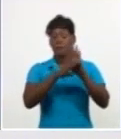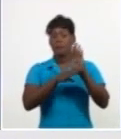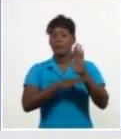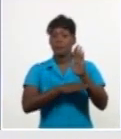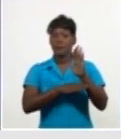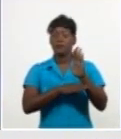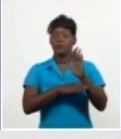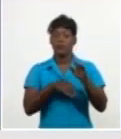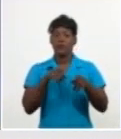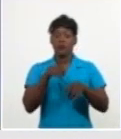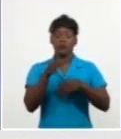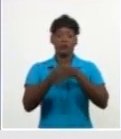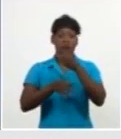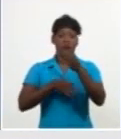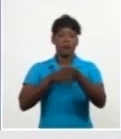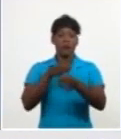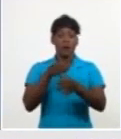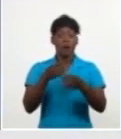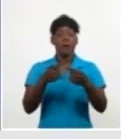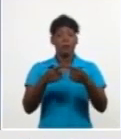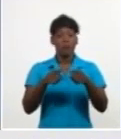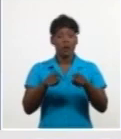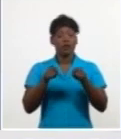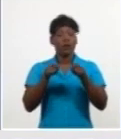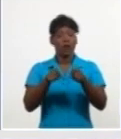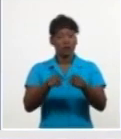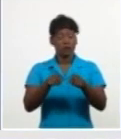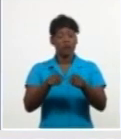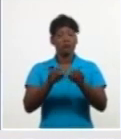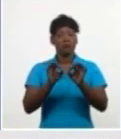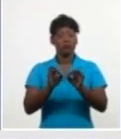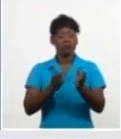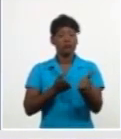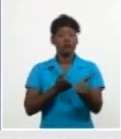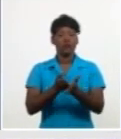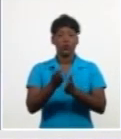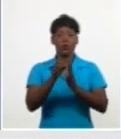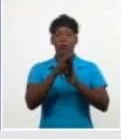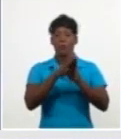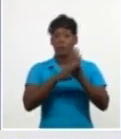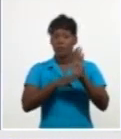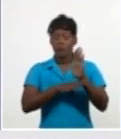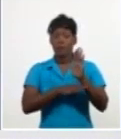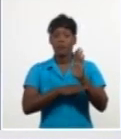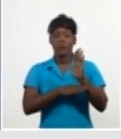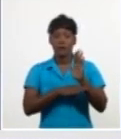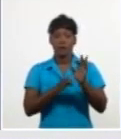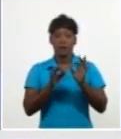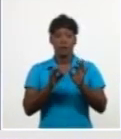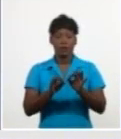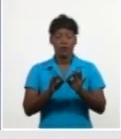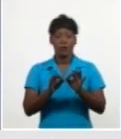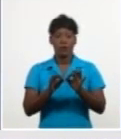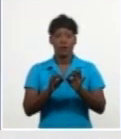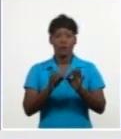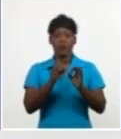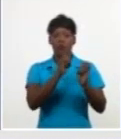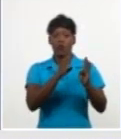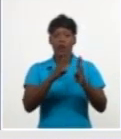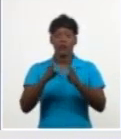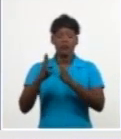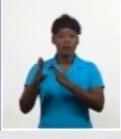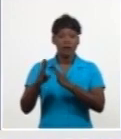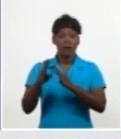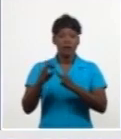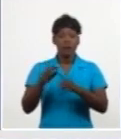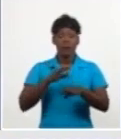The measures of what we call the post-COVID phase will be put into